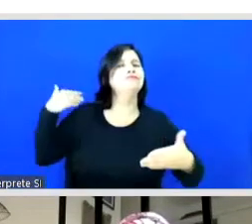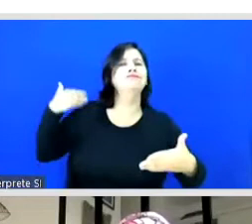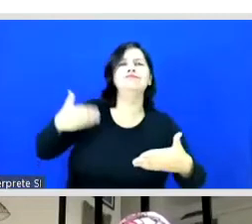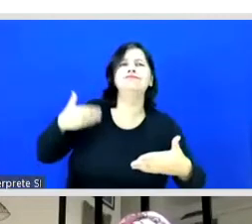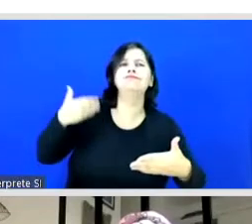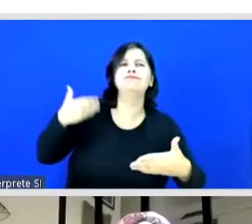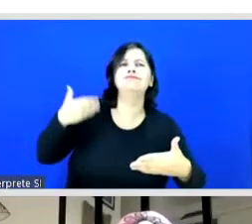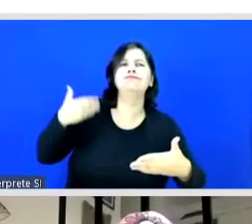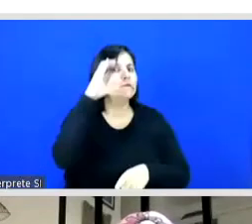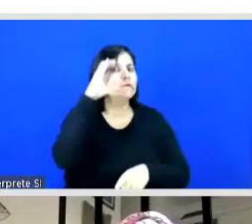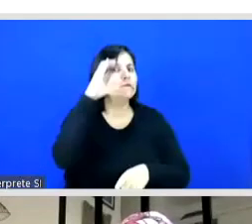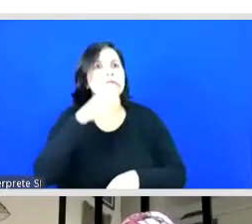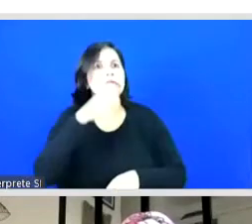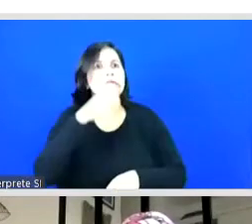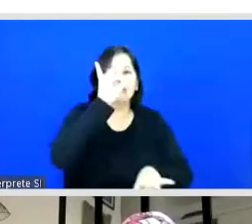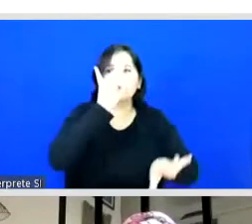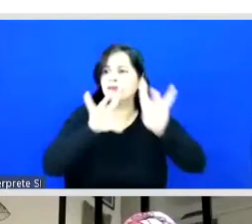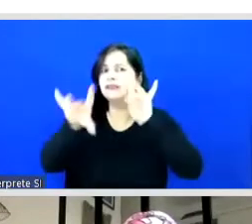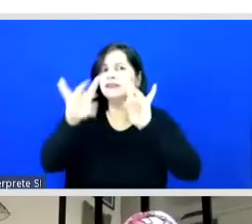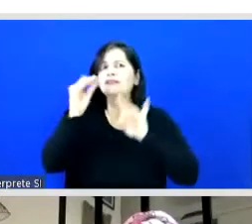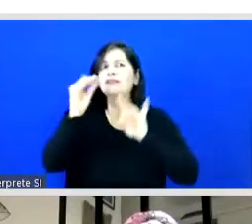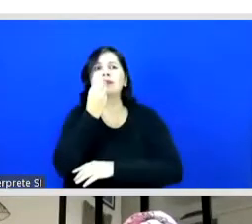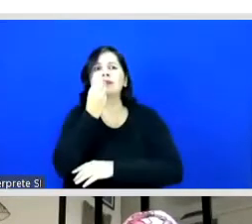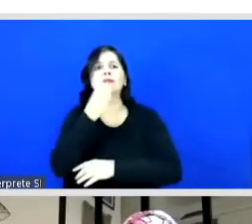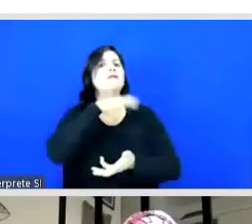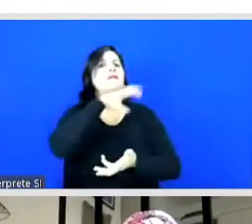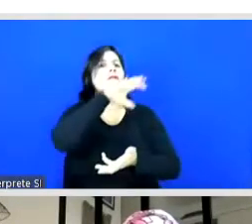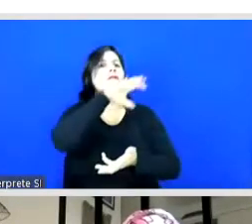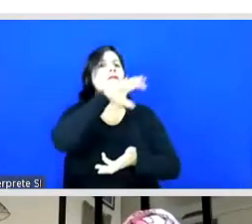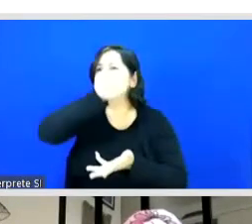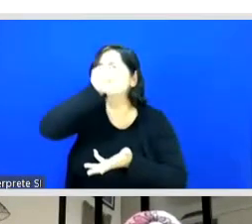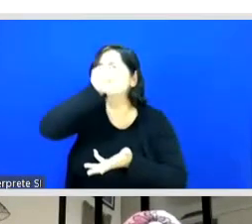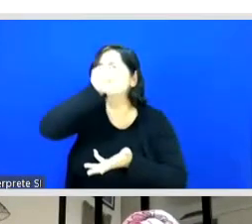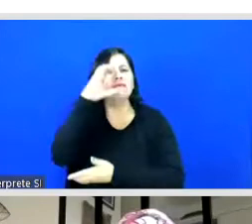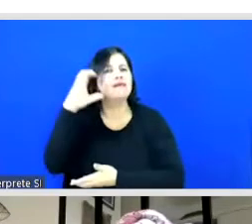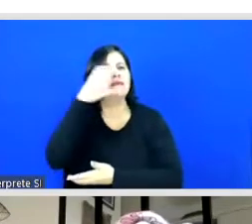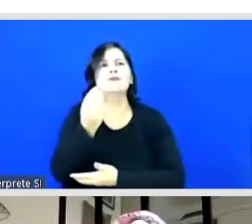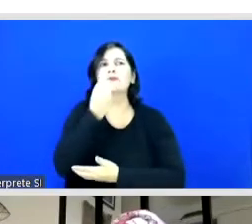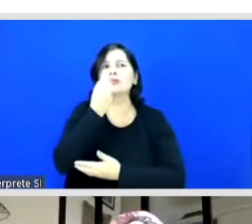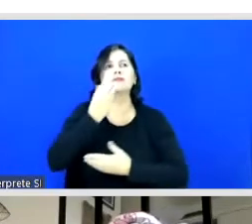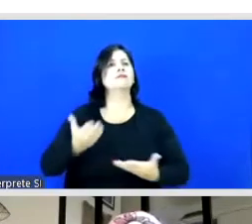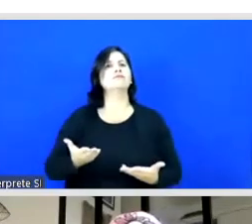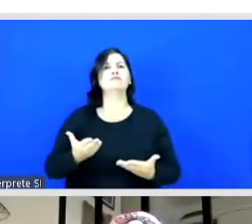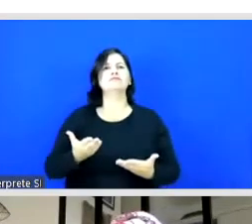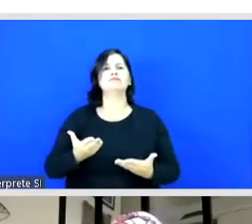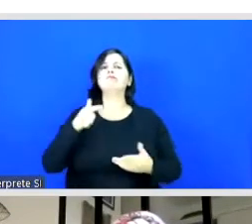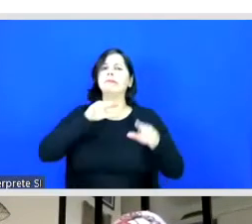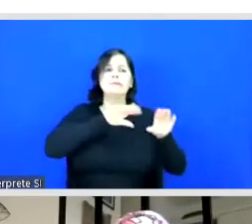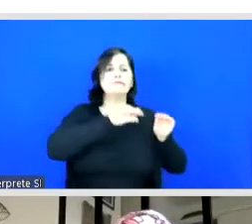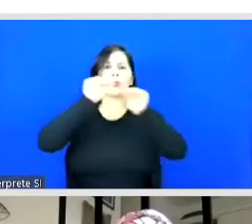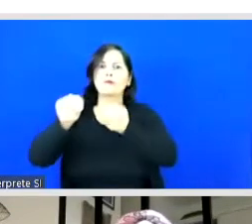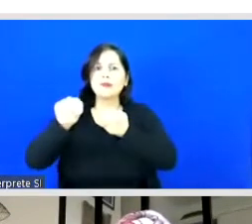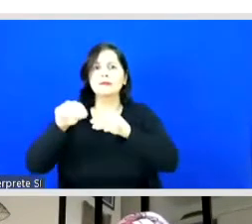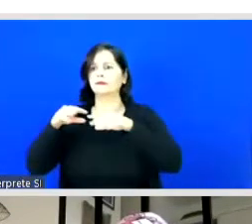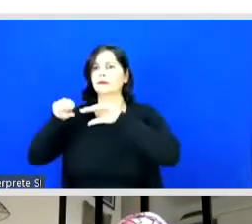internal migrations that's taking our man very far from us. Who are left behind? They are the